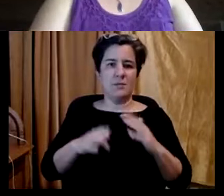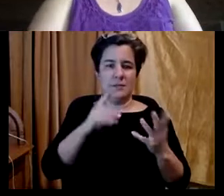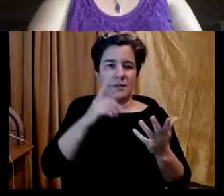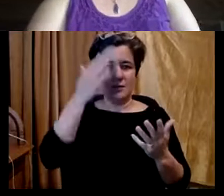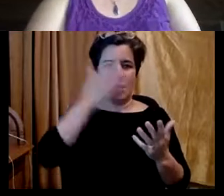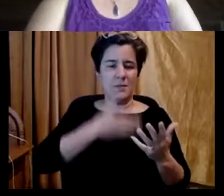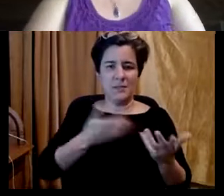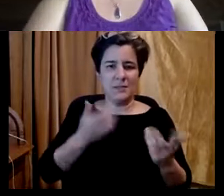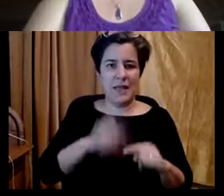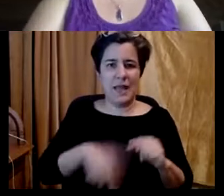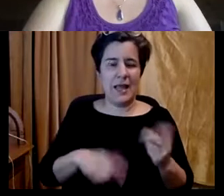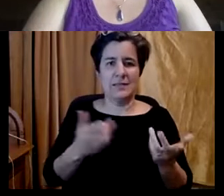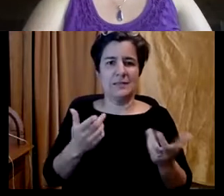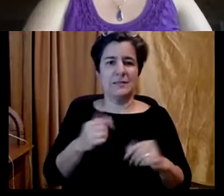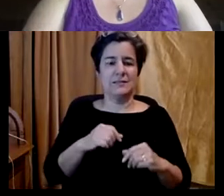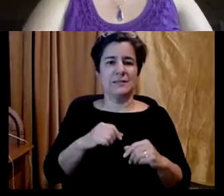So